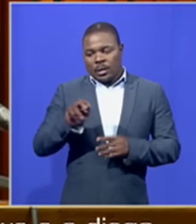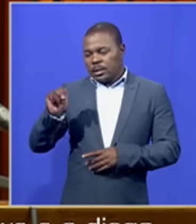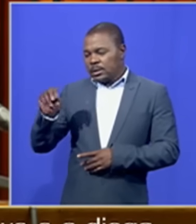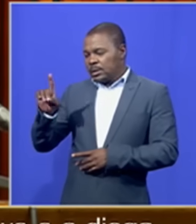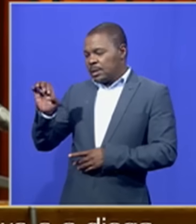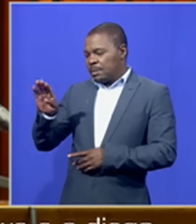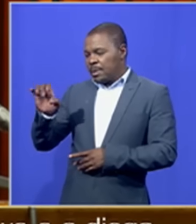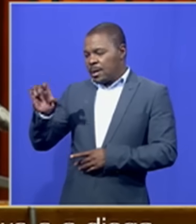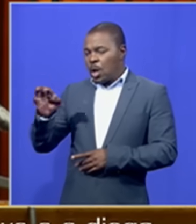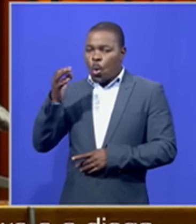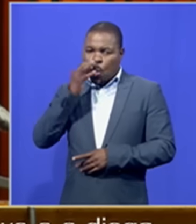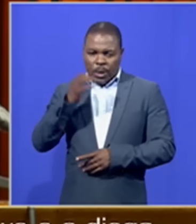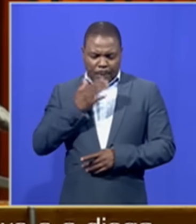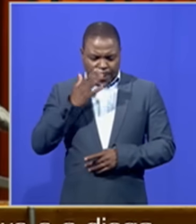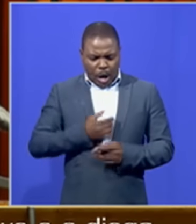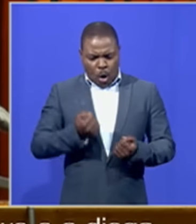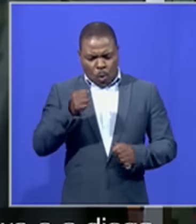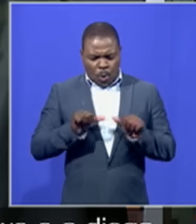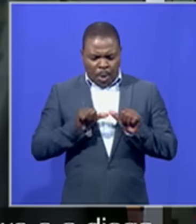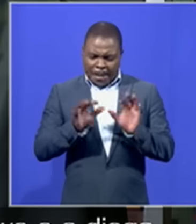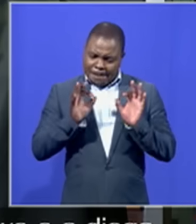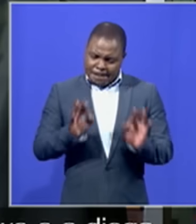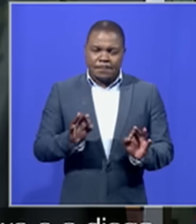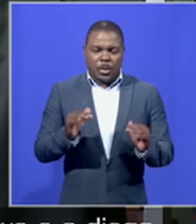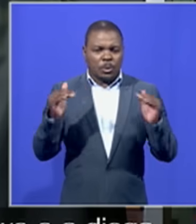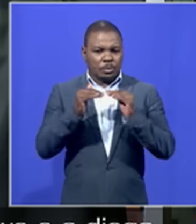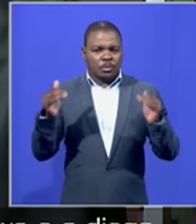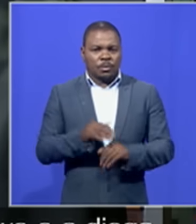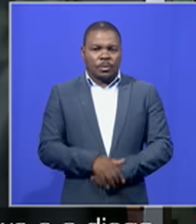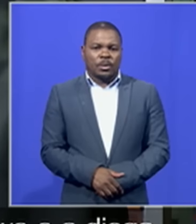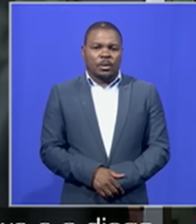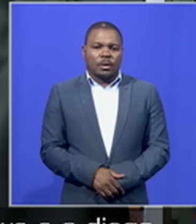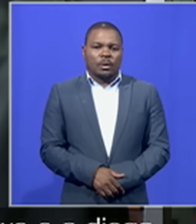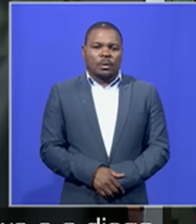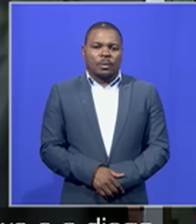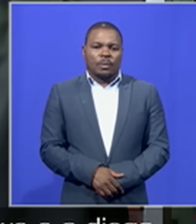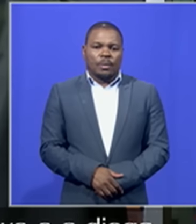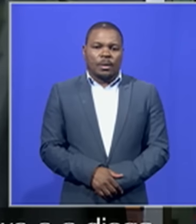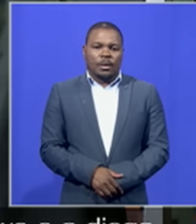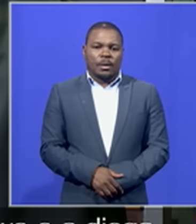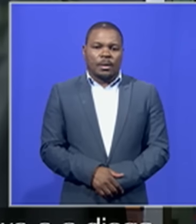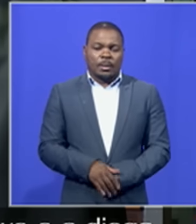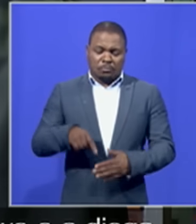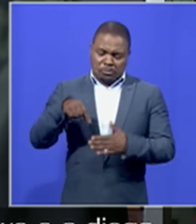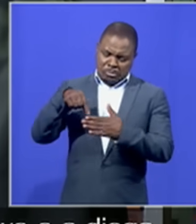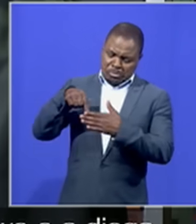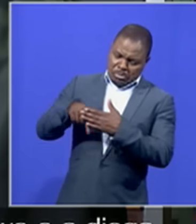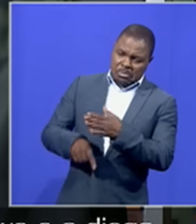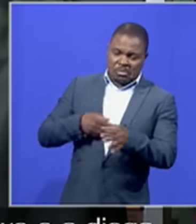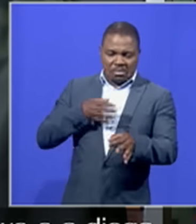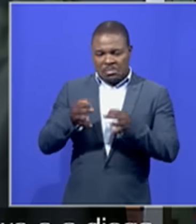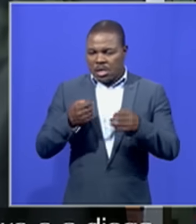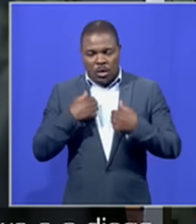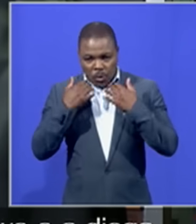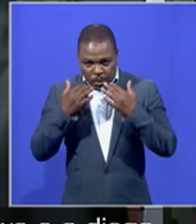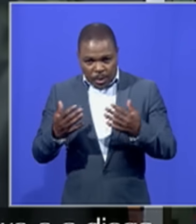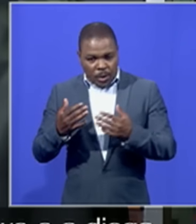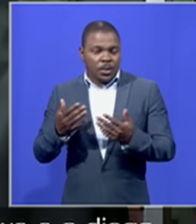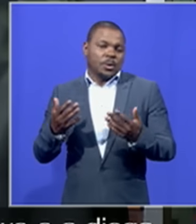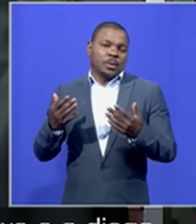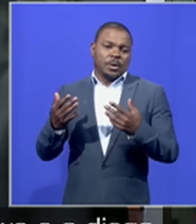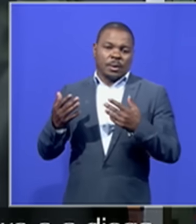sekišwa ka toka molatong wo. I obviously do not want to go too much into the detail in respect of